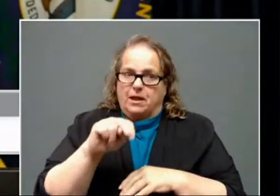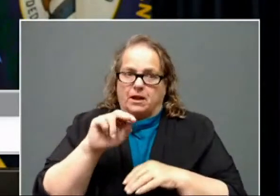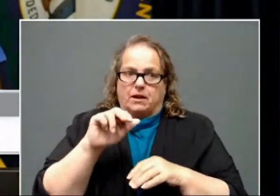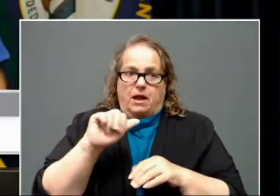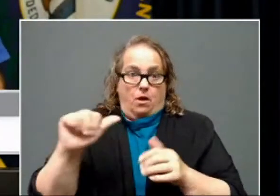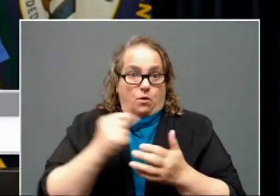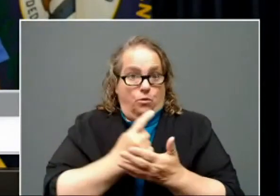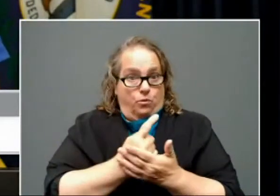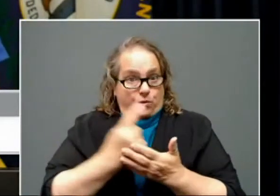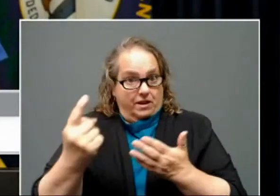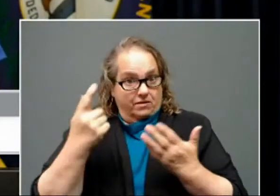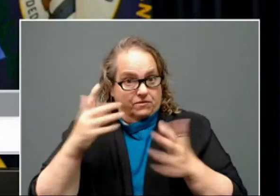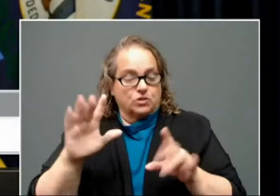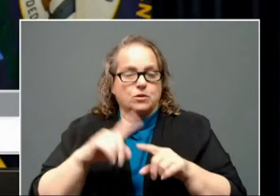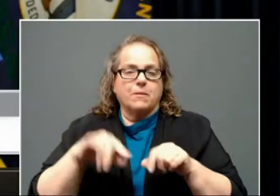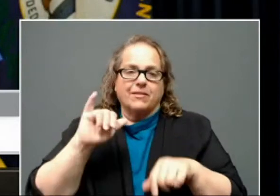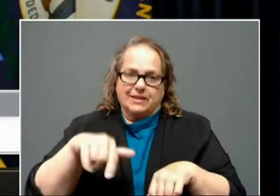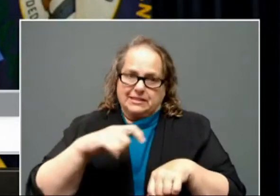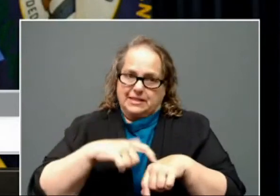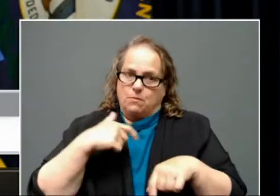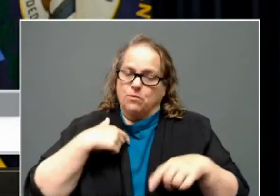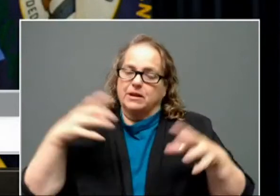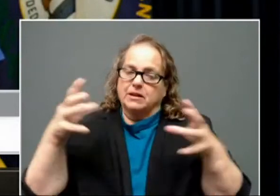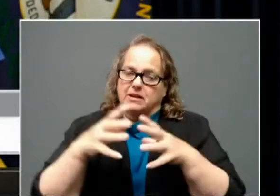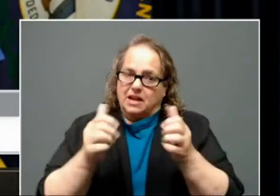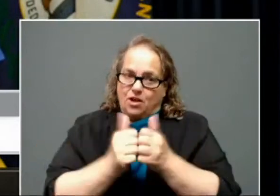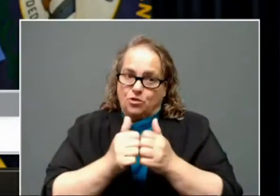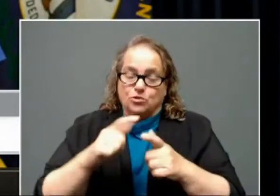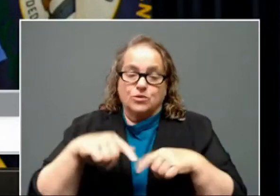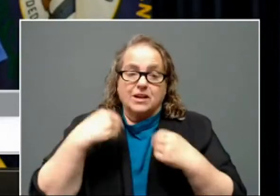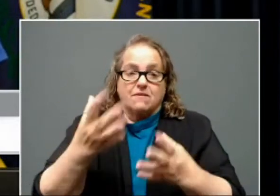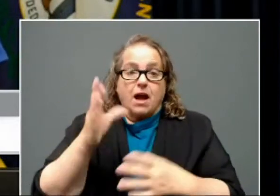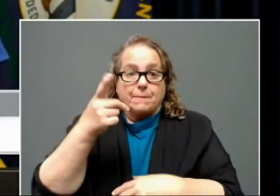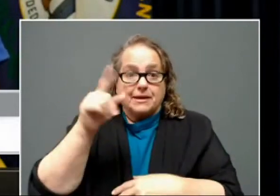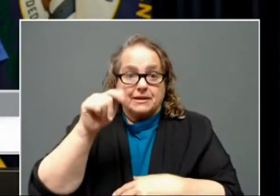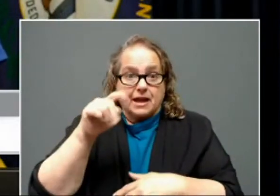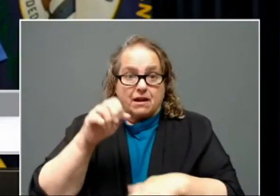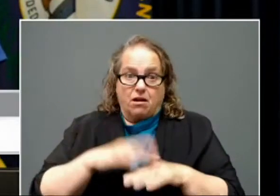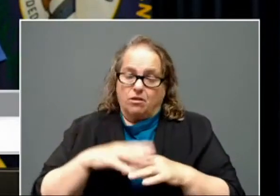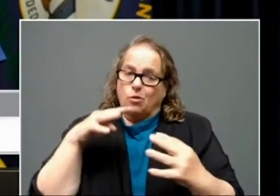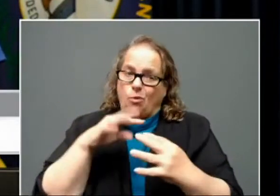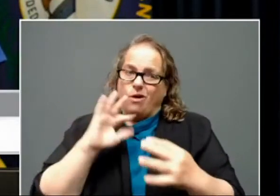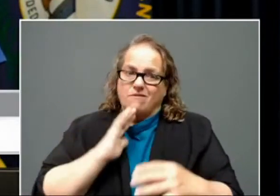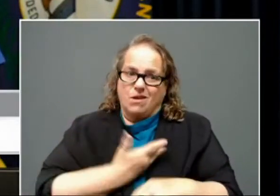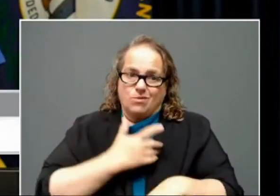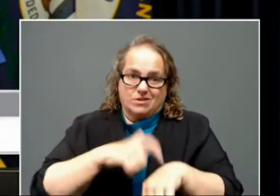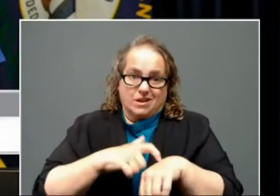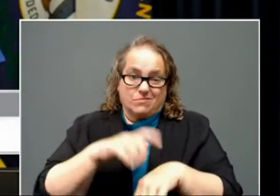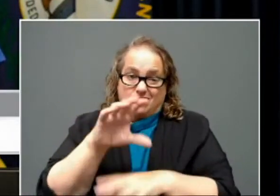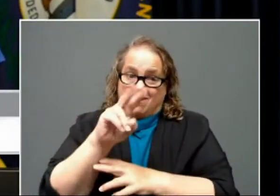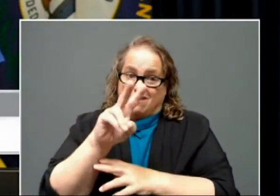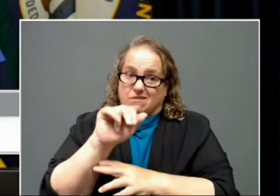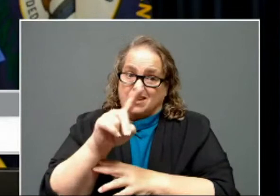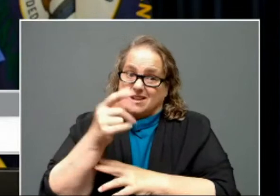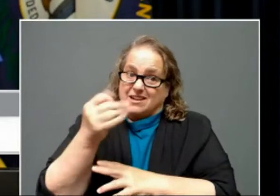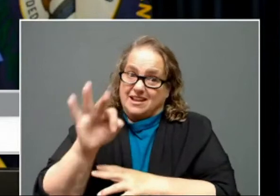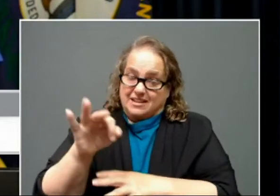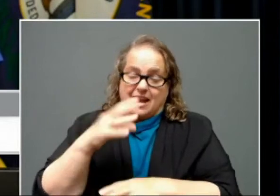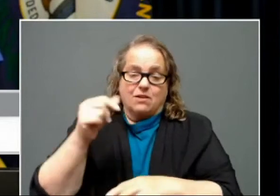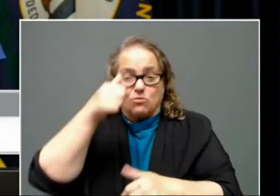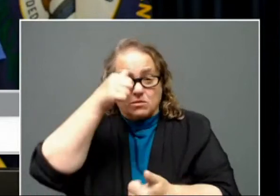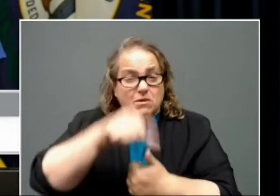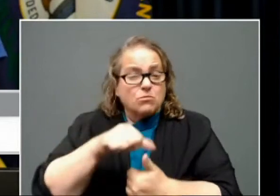get together, get an update on the war of our times against COVID-19. And remember, we're going to get through this. We're going to get through